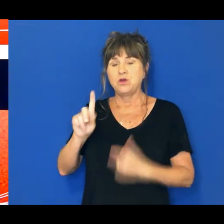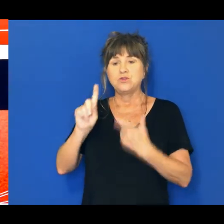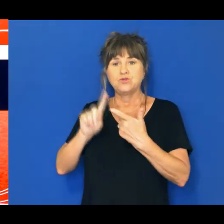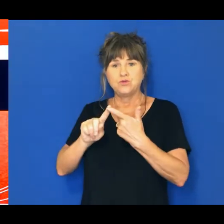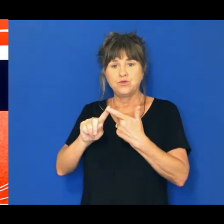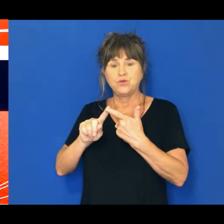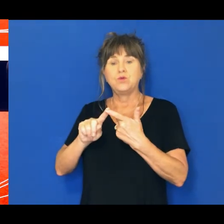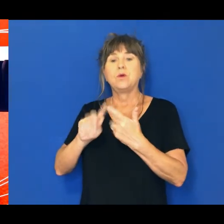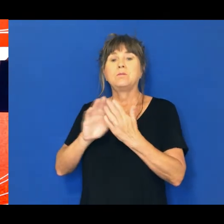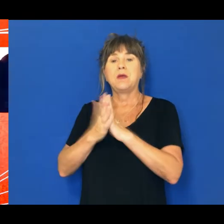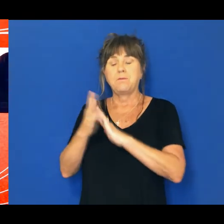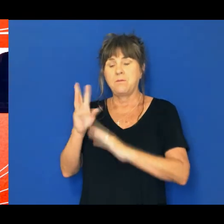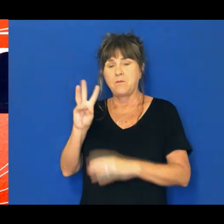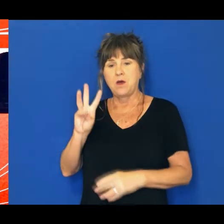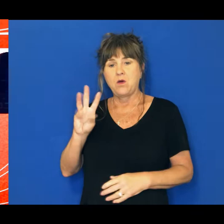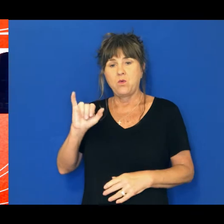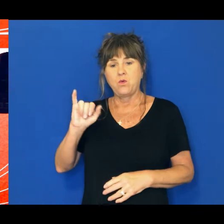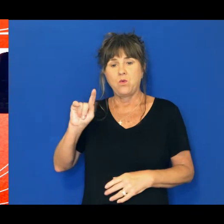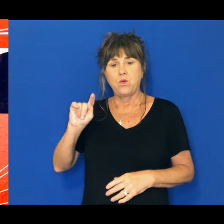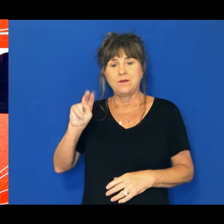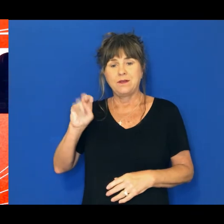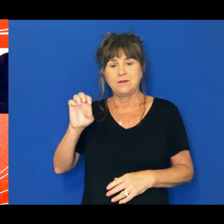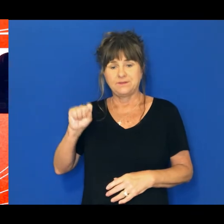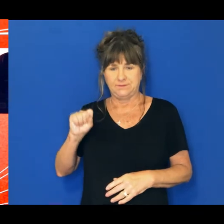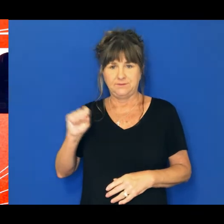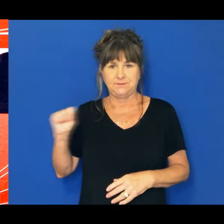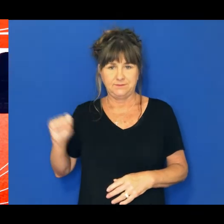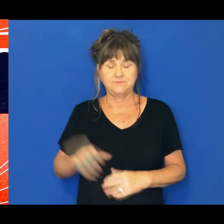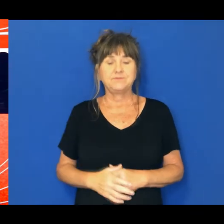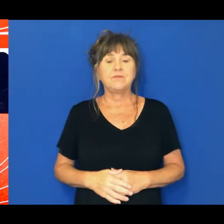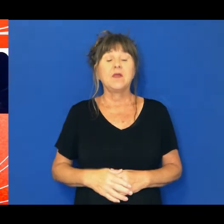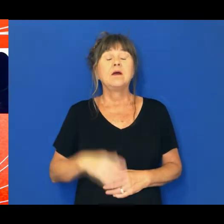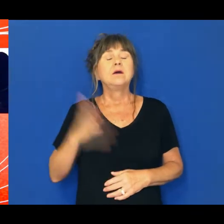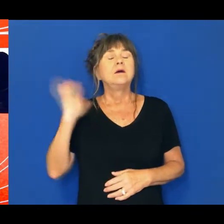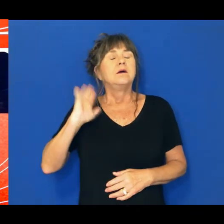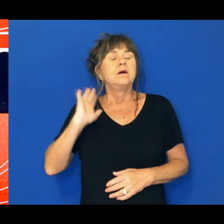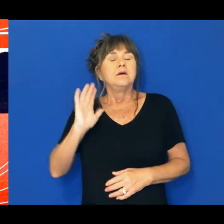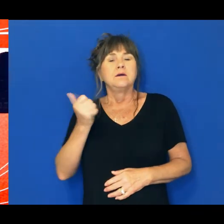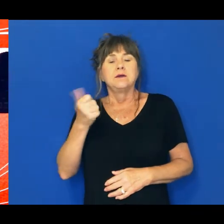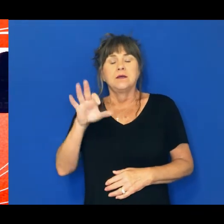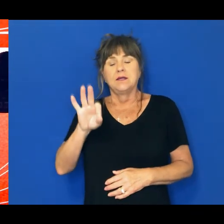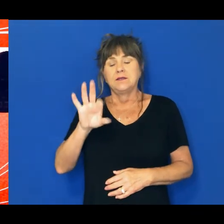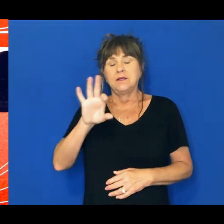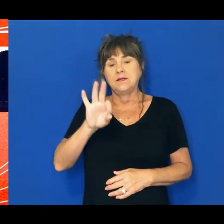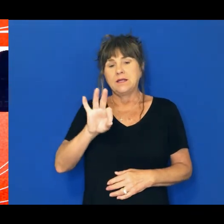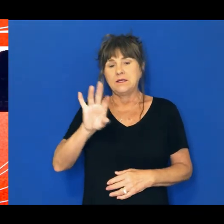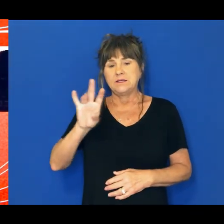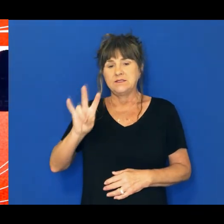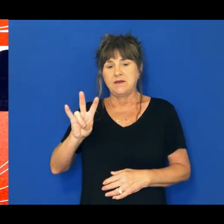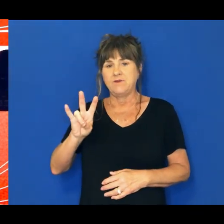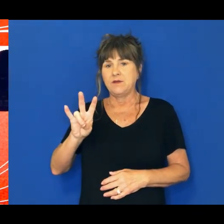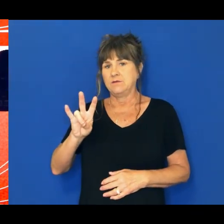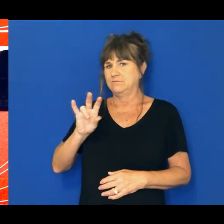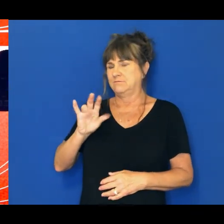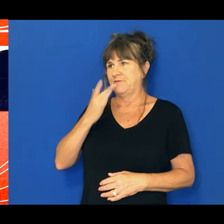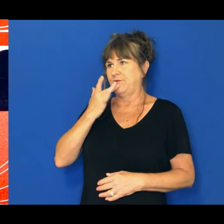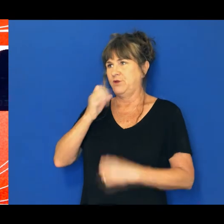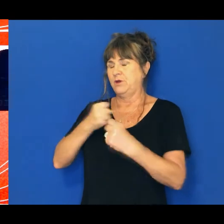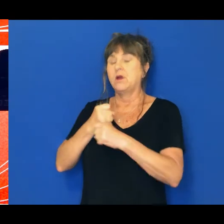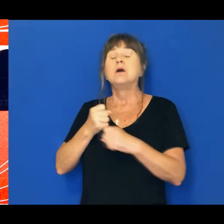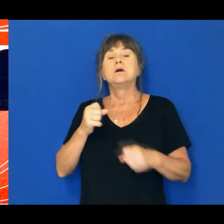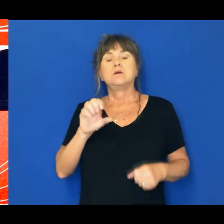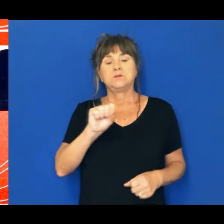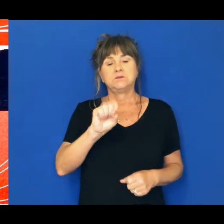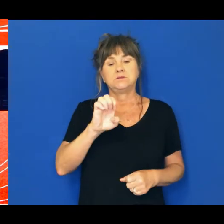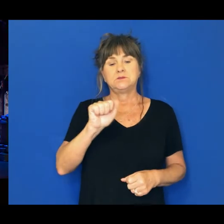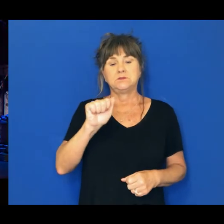In 1997, I was 13 years old. This was a good year for me. In 1997, Sean Diddy Combs came out with No